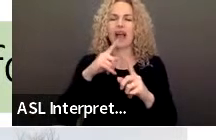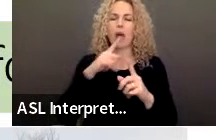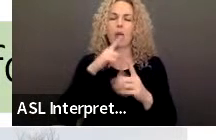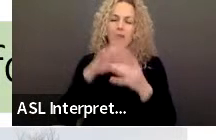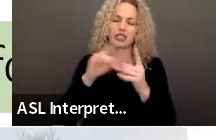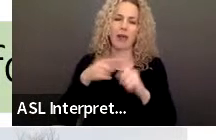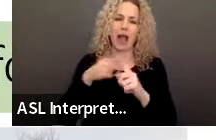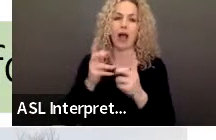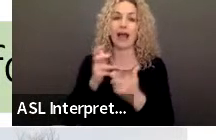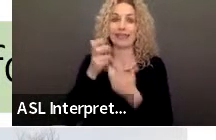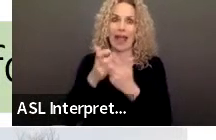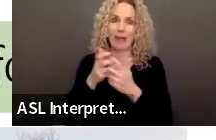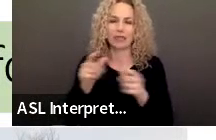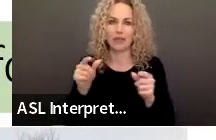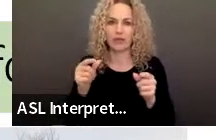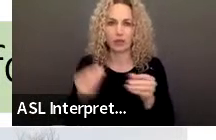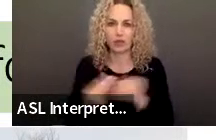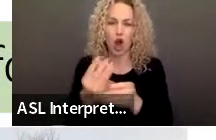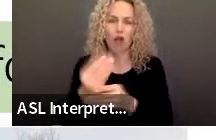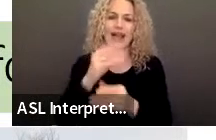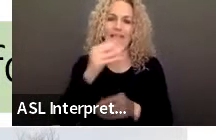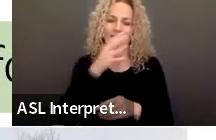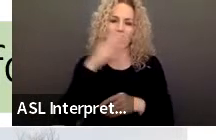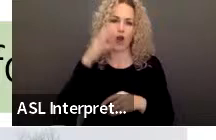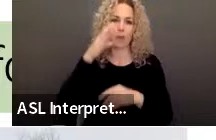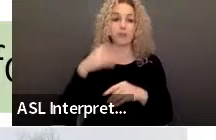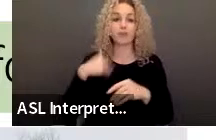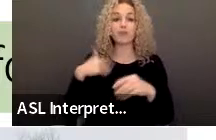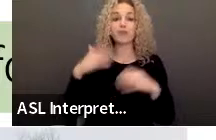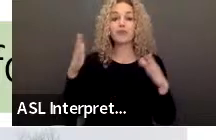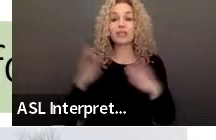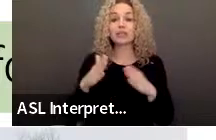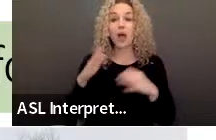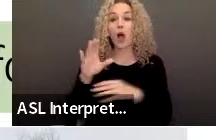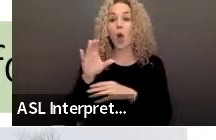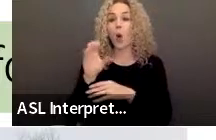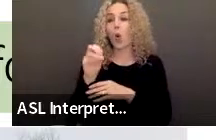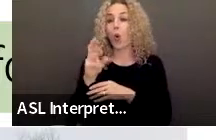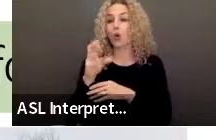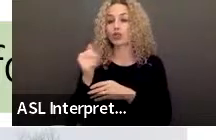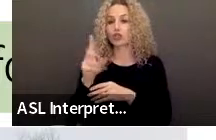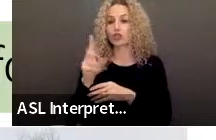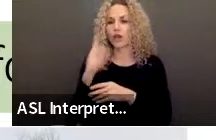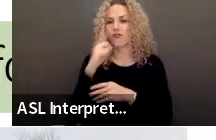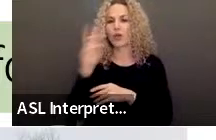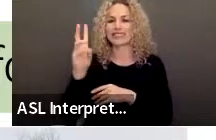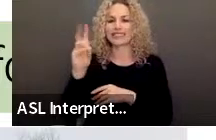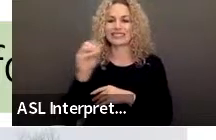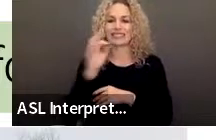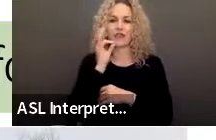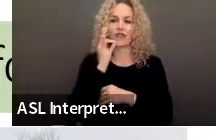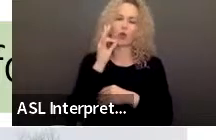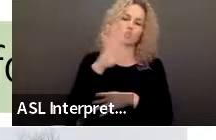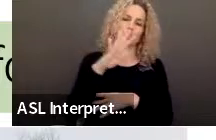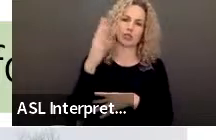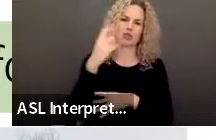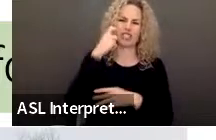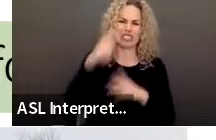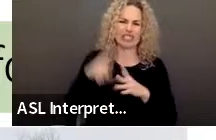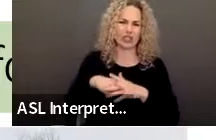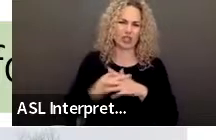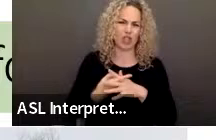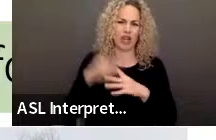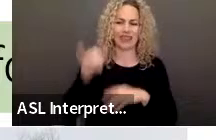and farming. And we also have a small orchard, room for about 60 fruit trees. We've just started that orchard